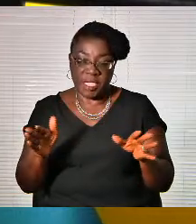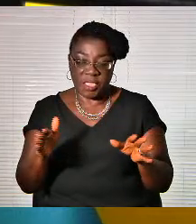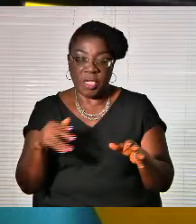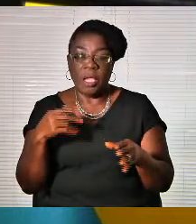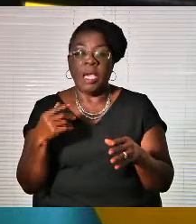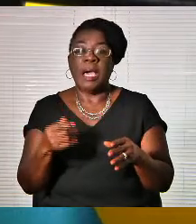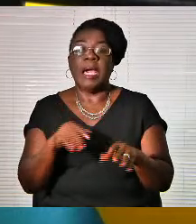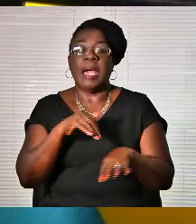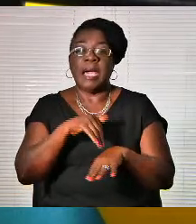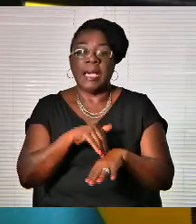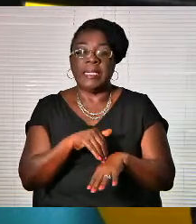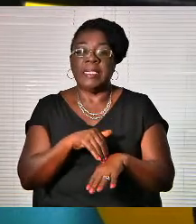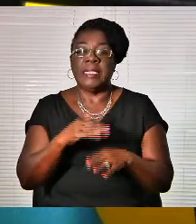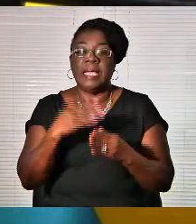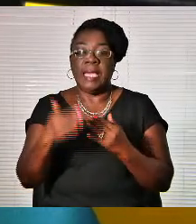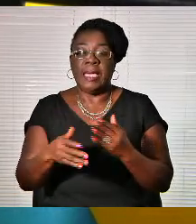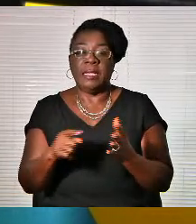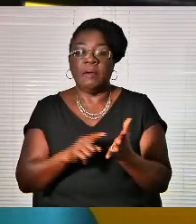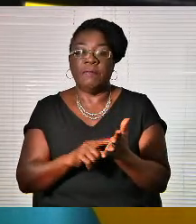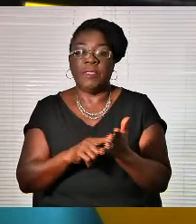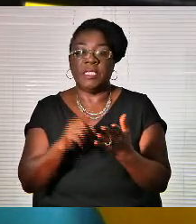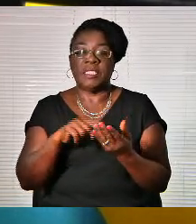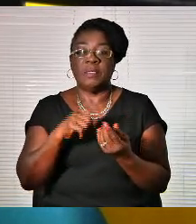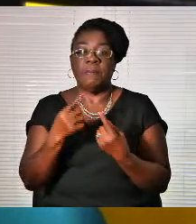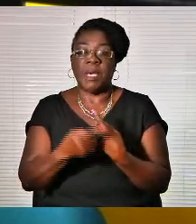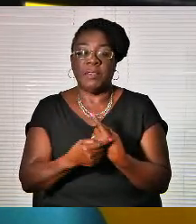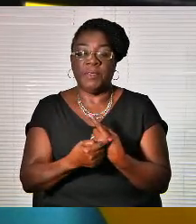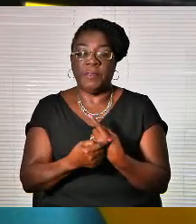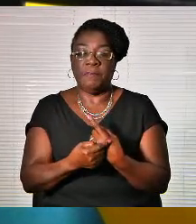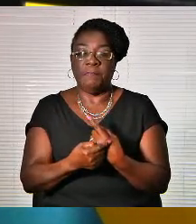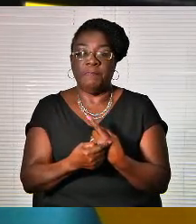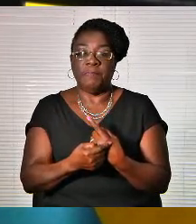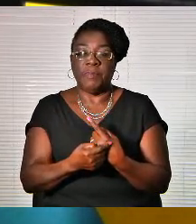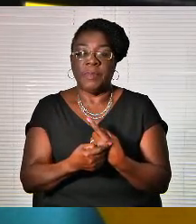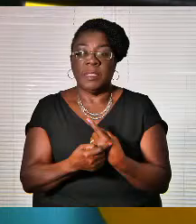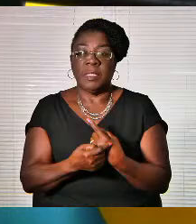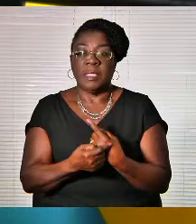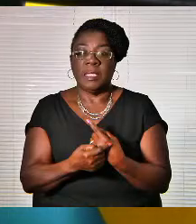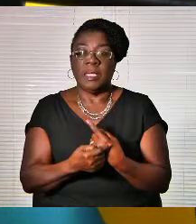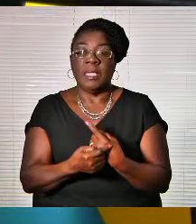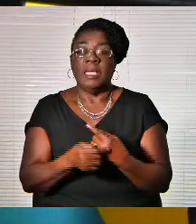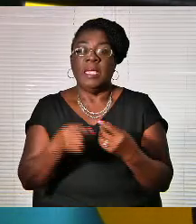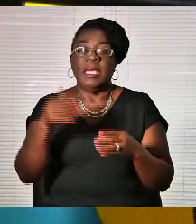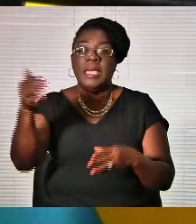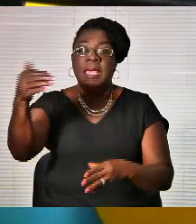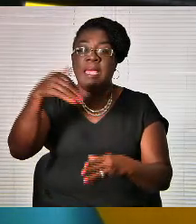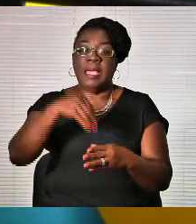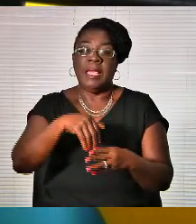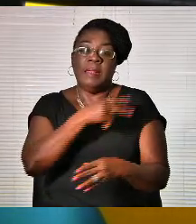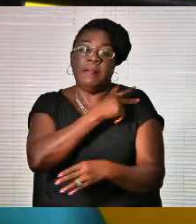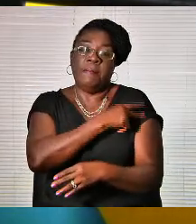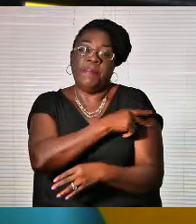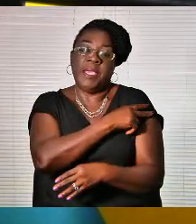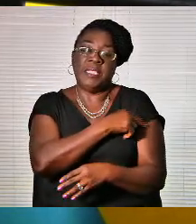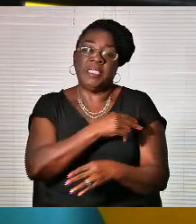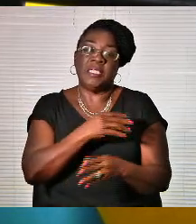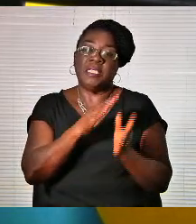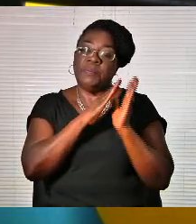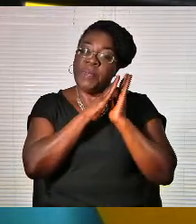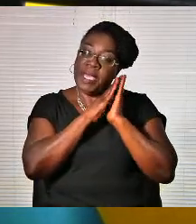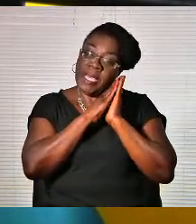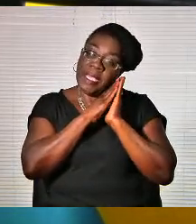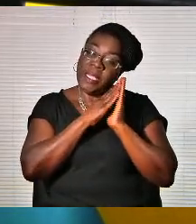month. It is anticipated that inpatients' beds will be restored to